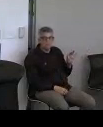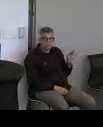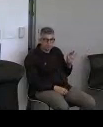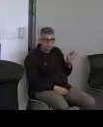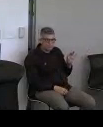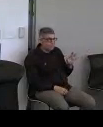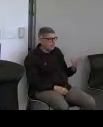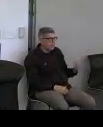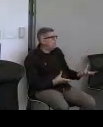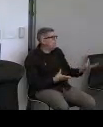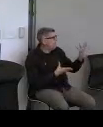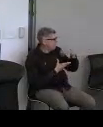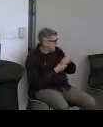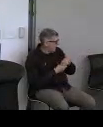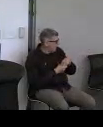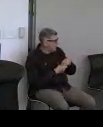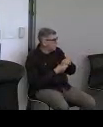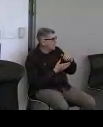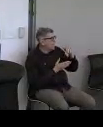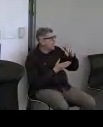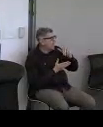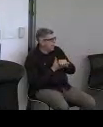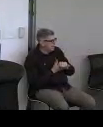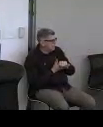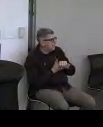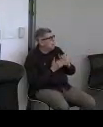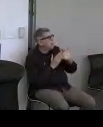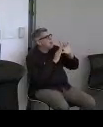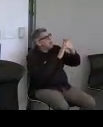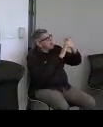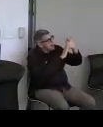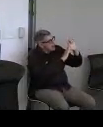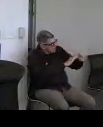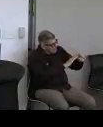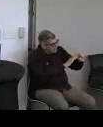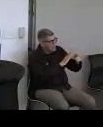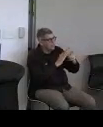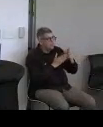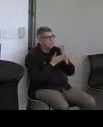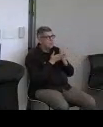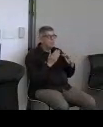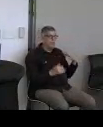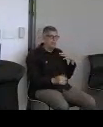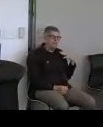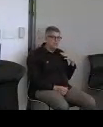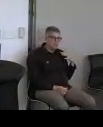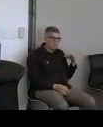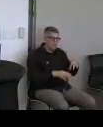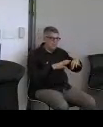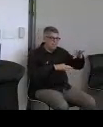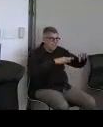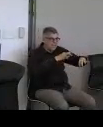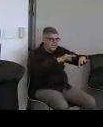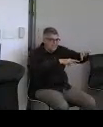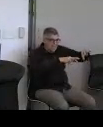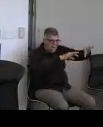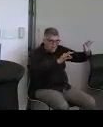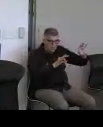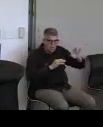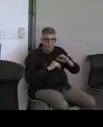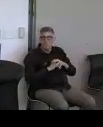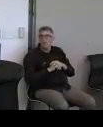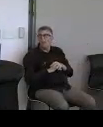put it back in the envelope, and later during the program, some volunteers will come around, collect these